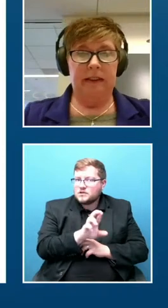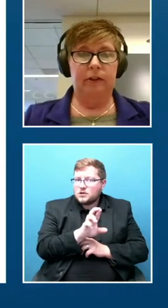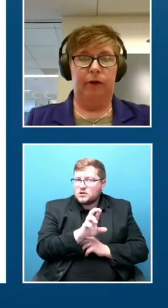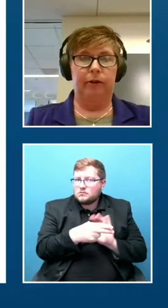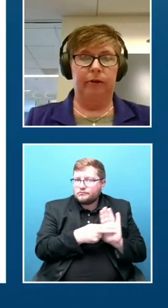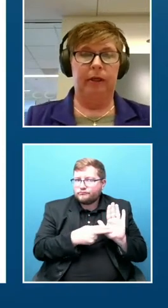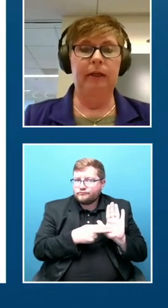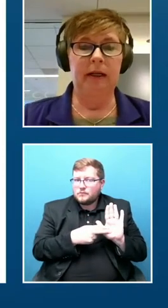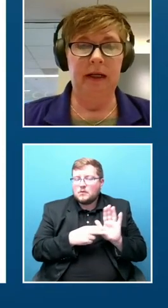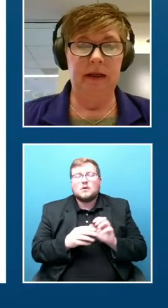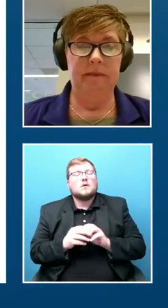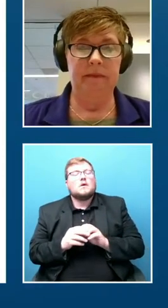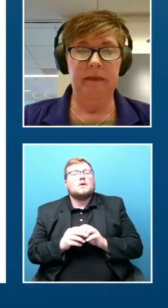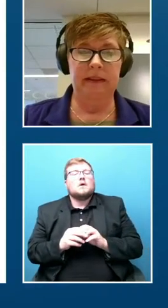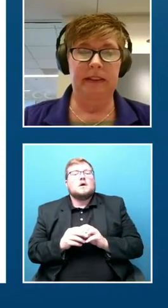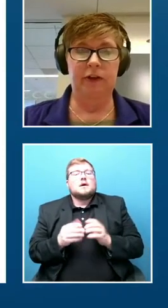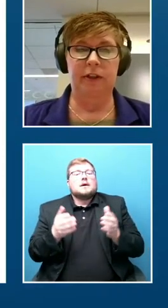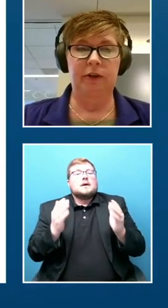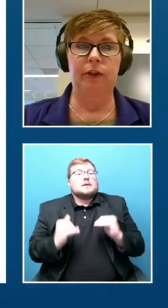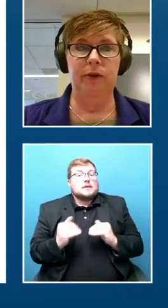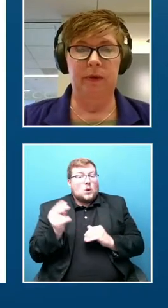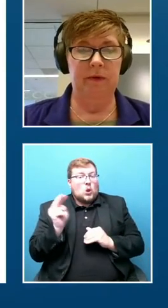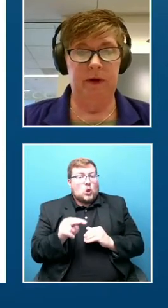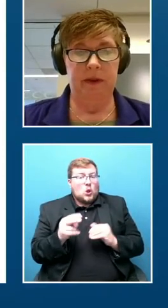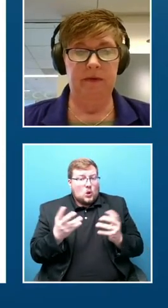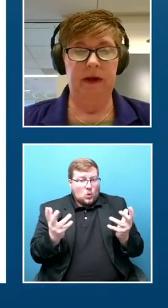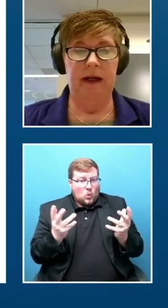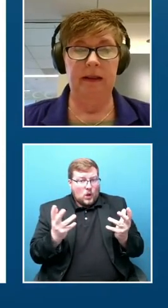Next, I'd like to draw your attention to